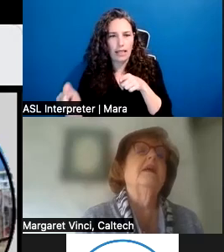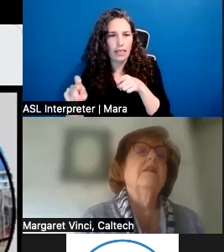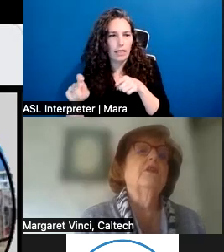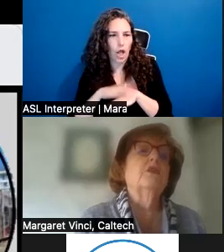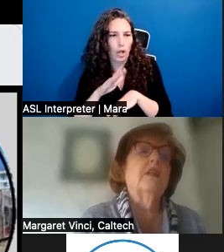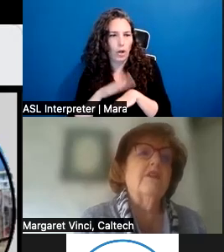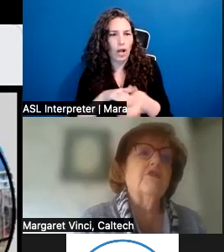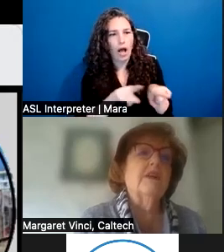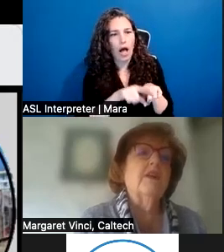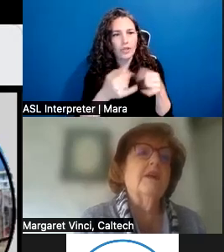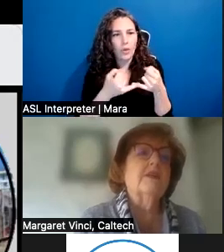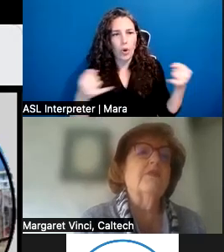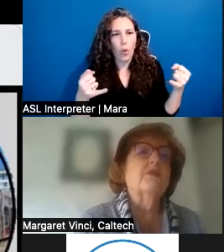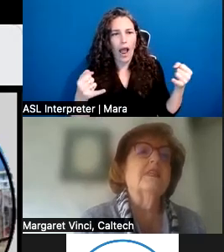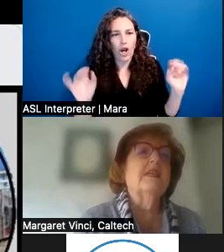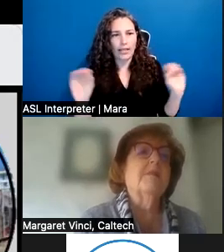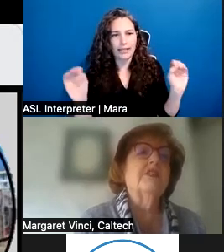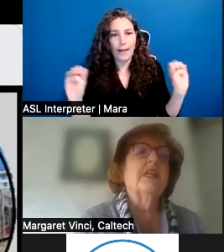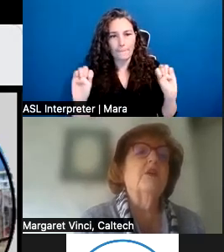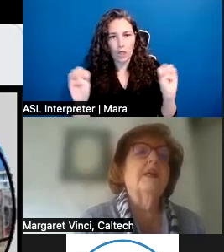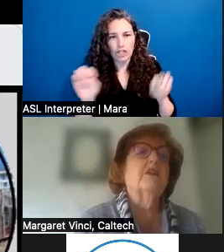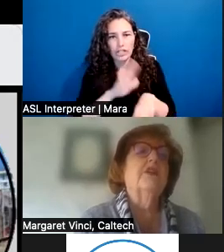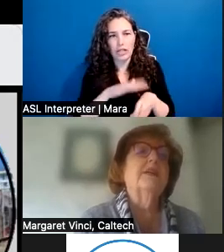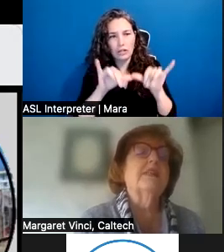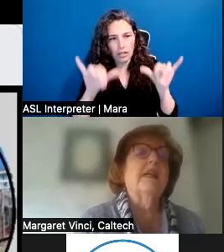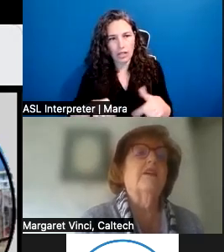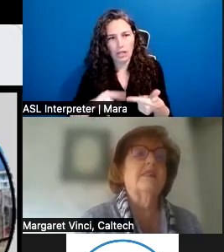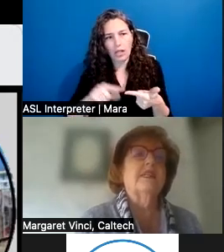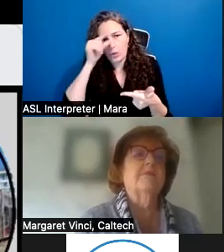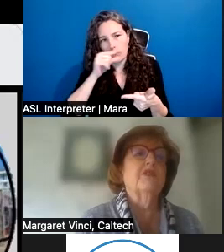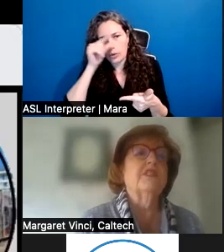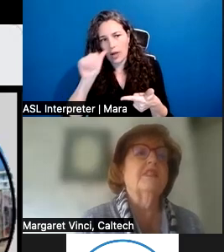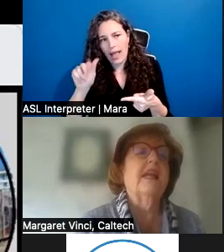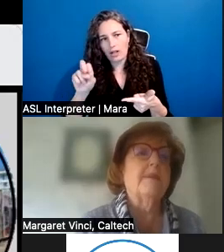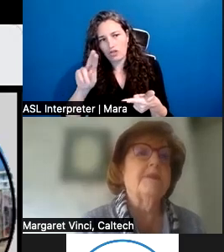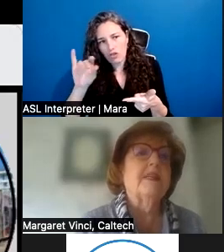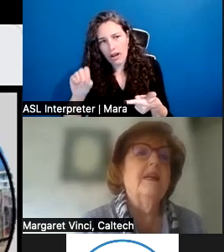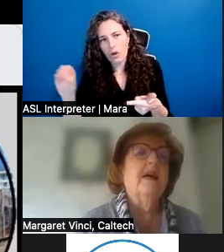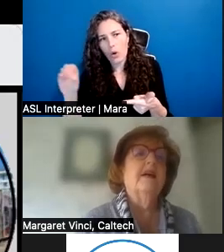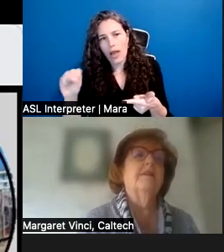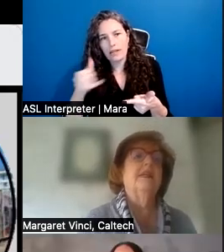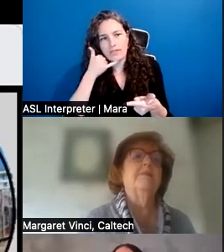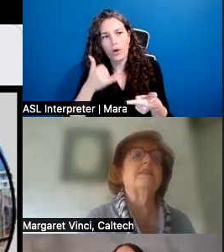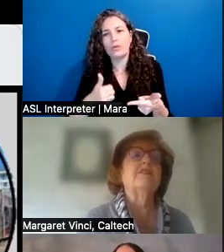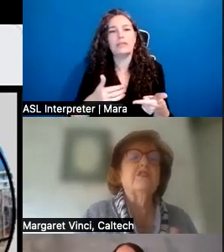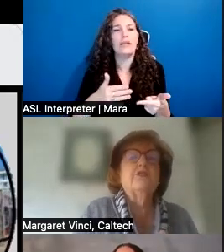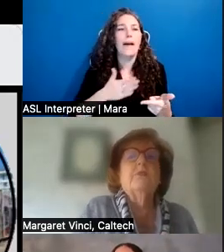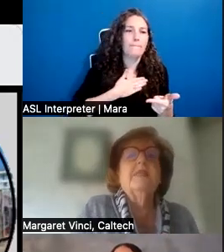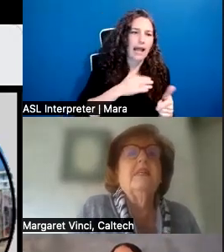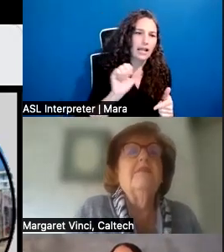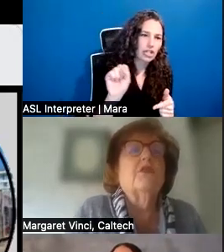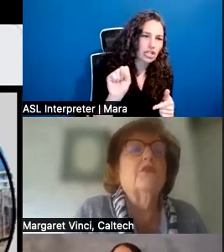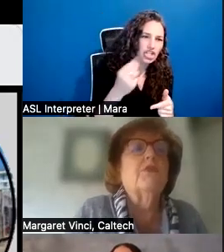System, the Google Android OS phones, and then MyShake, Quake Alert USA, or SD Emergency apps. The message that